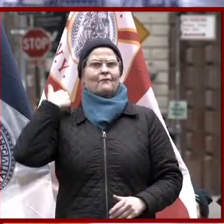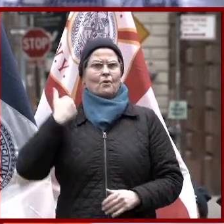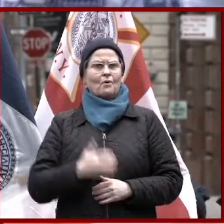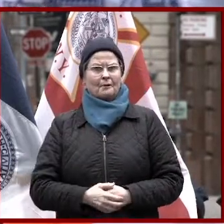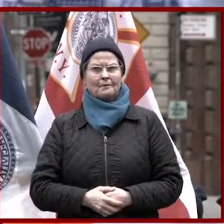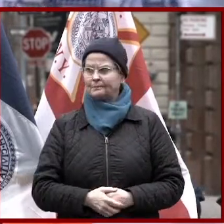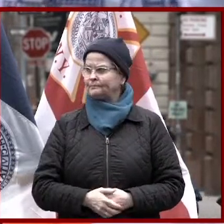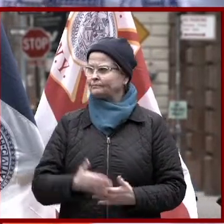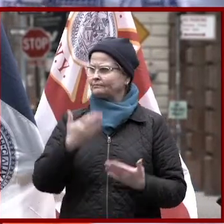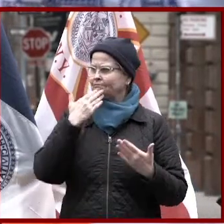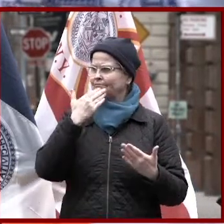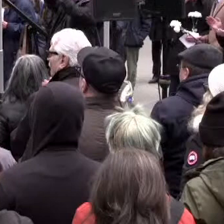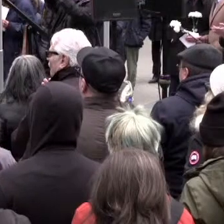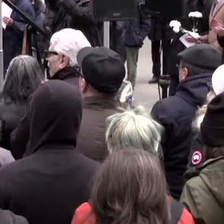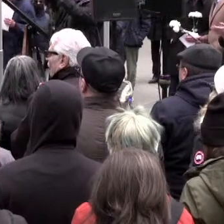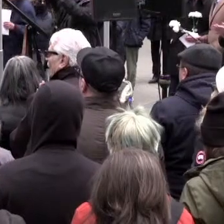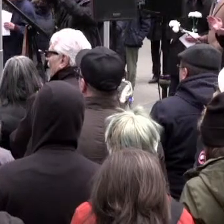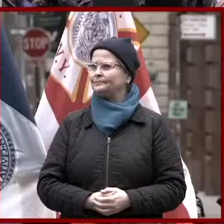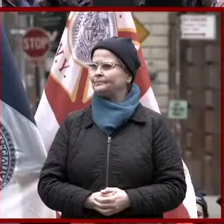Thank you.